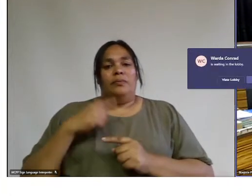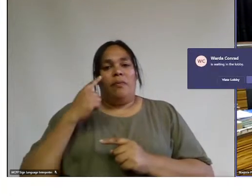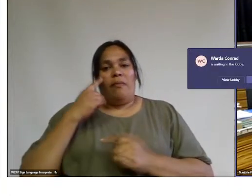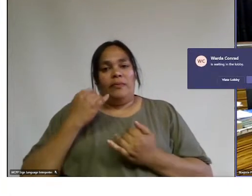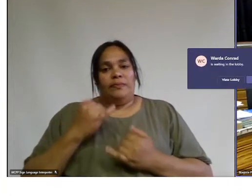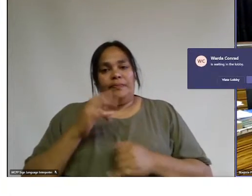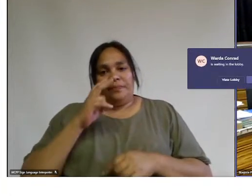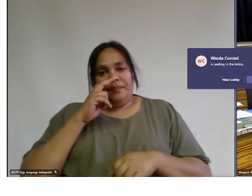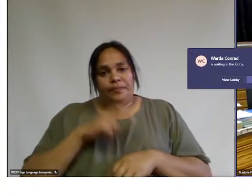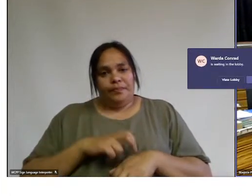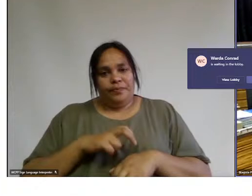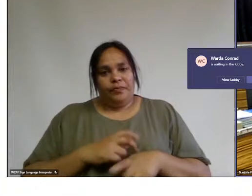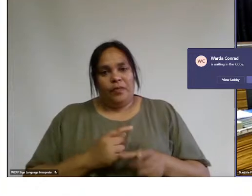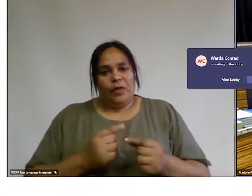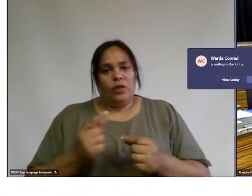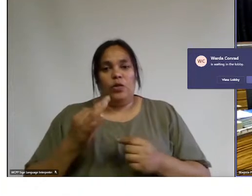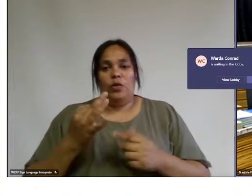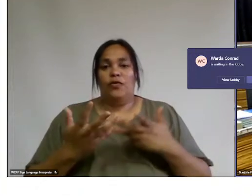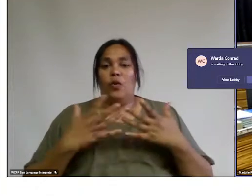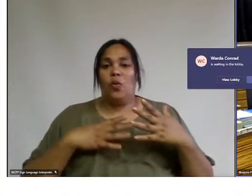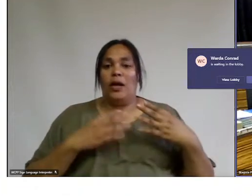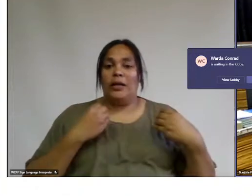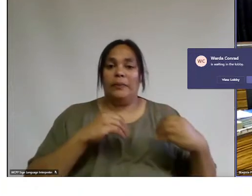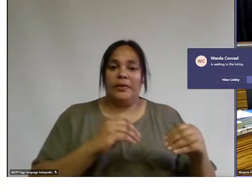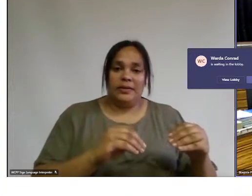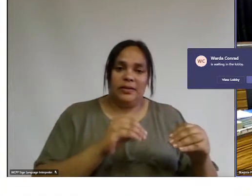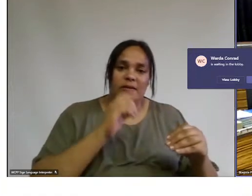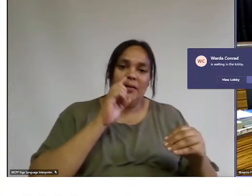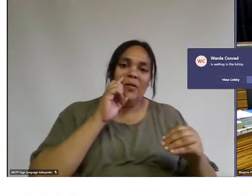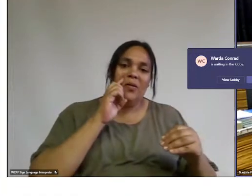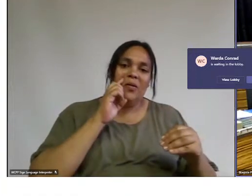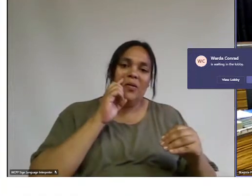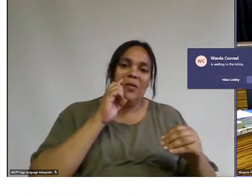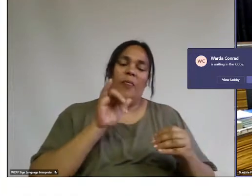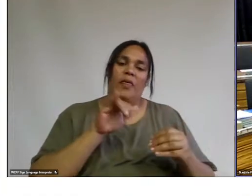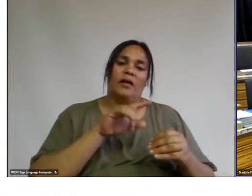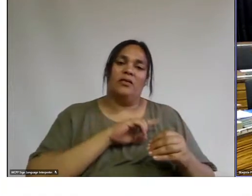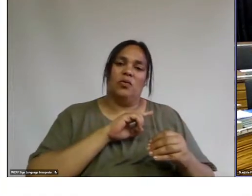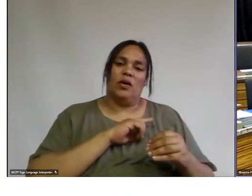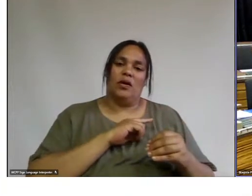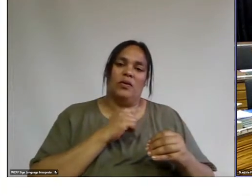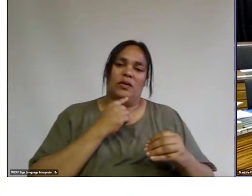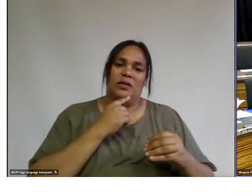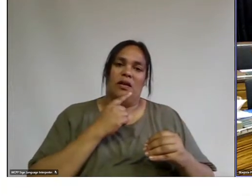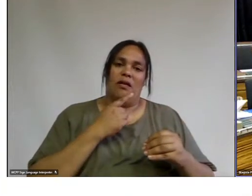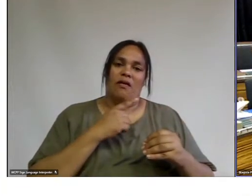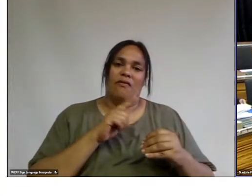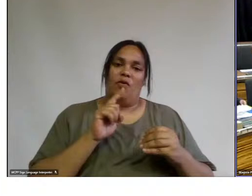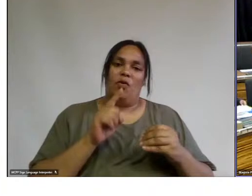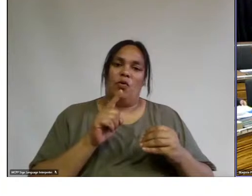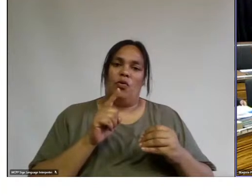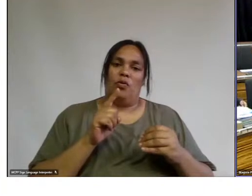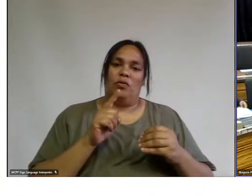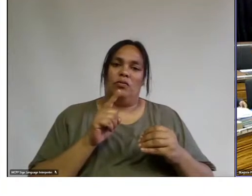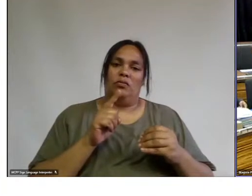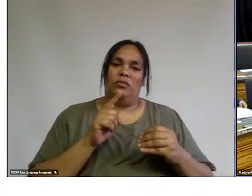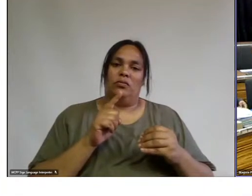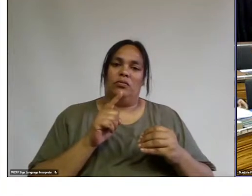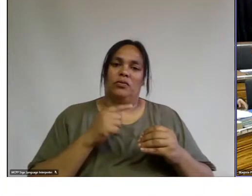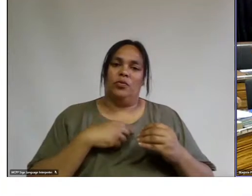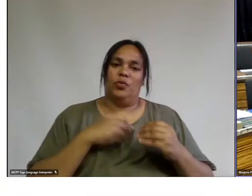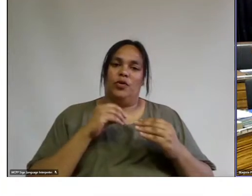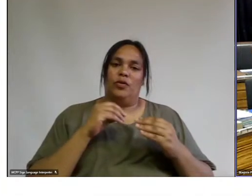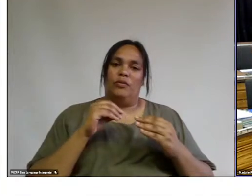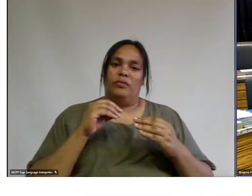is that education is everyone's business. And I think it therefore means that the scrutiny that we are placed under as a department